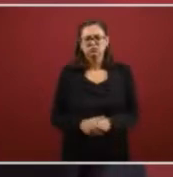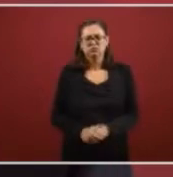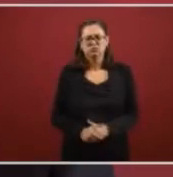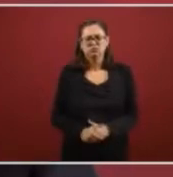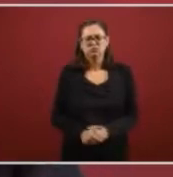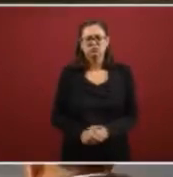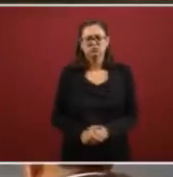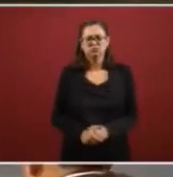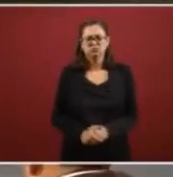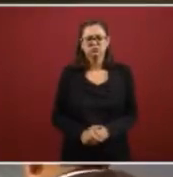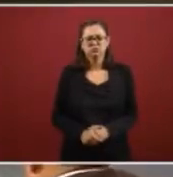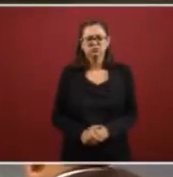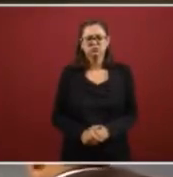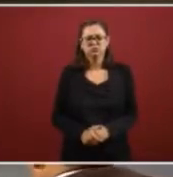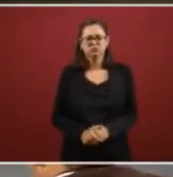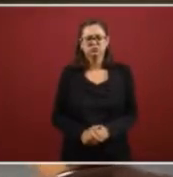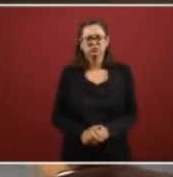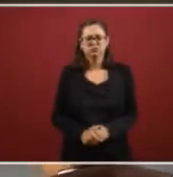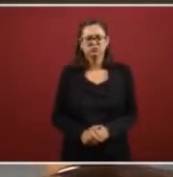that the